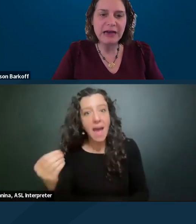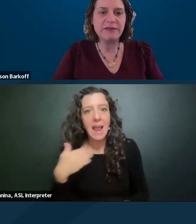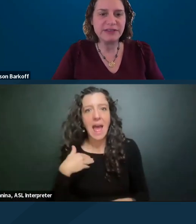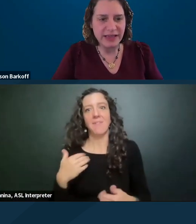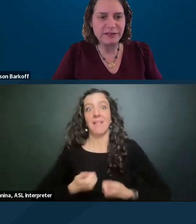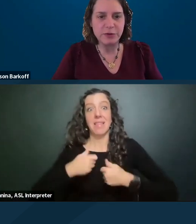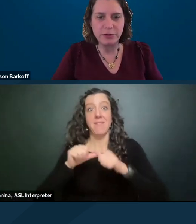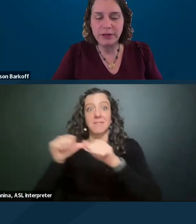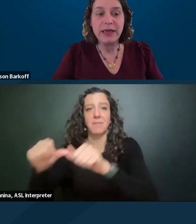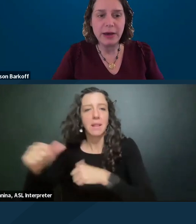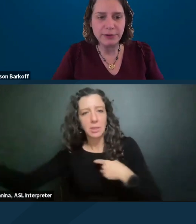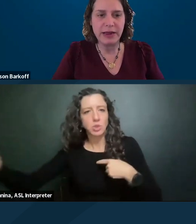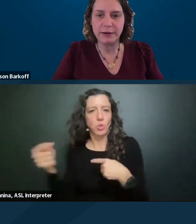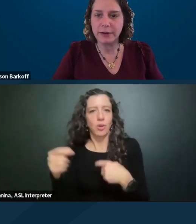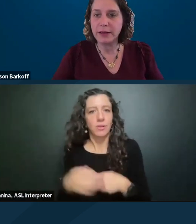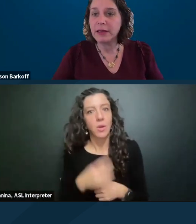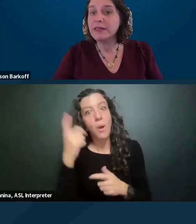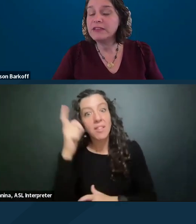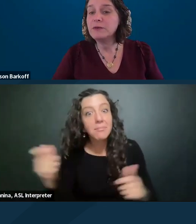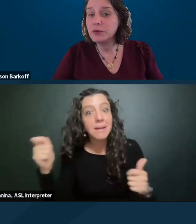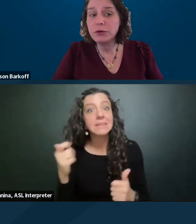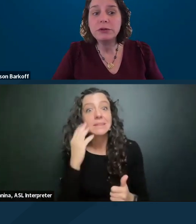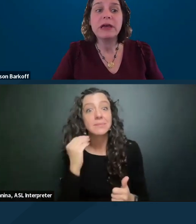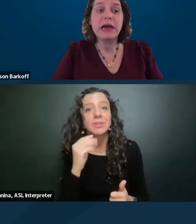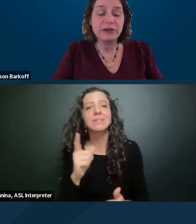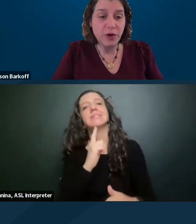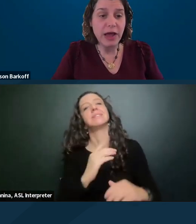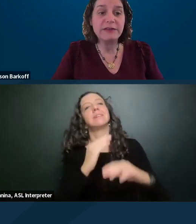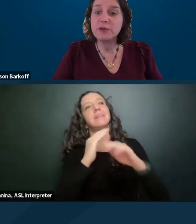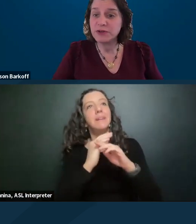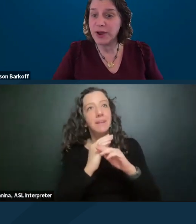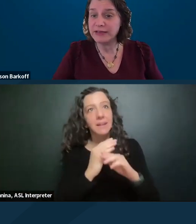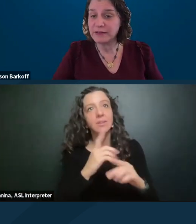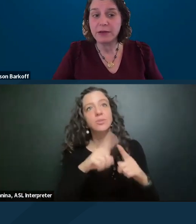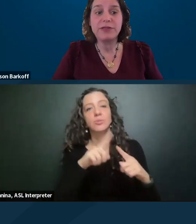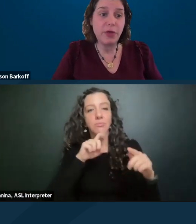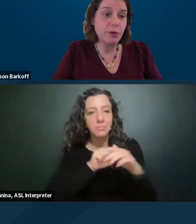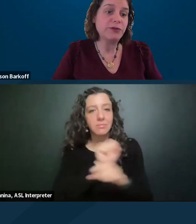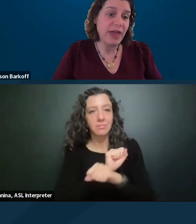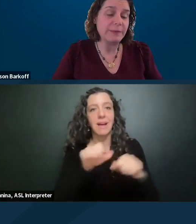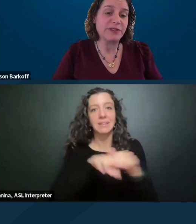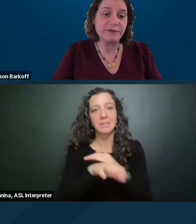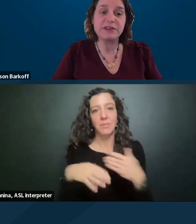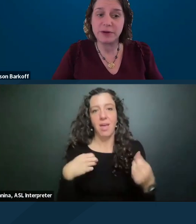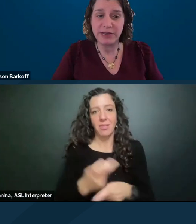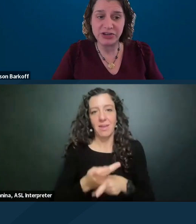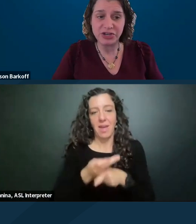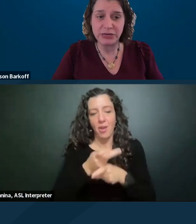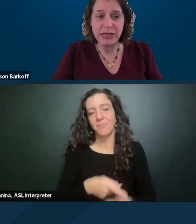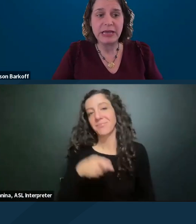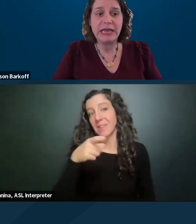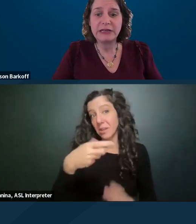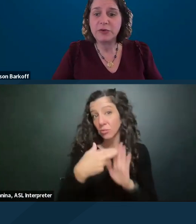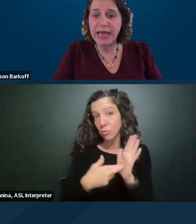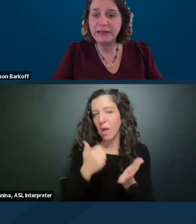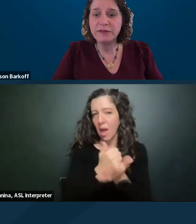is the lack of accessible health care. This rule tries to address those types of